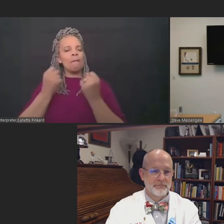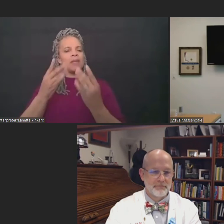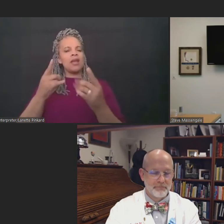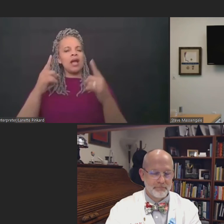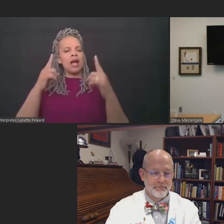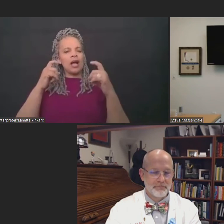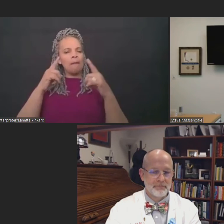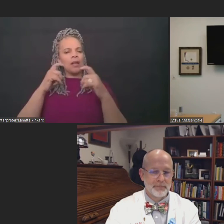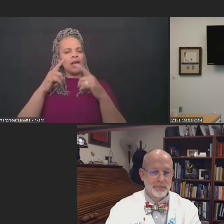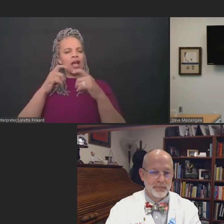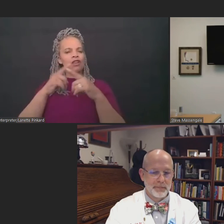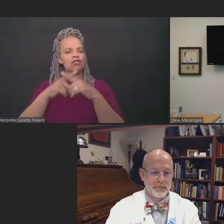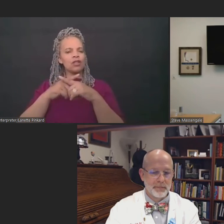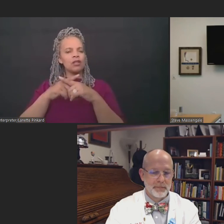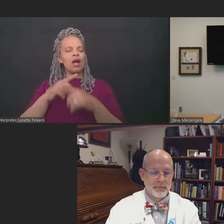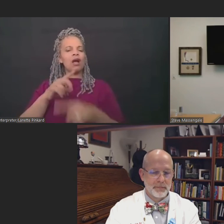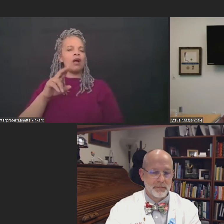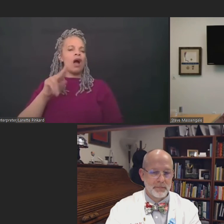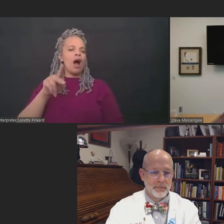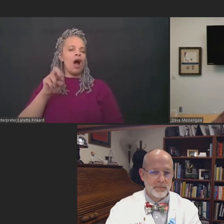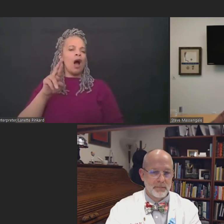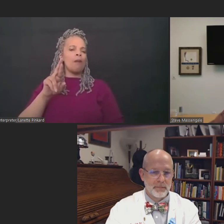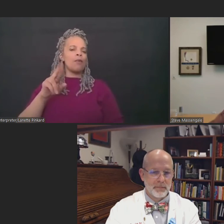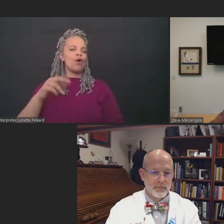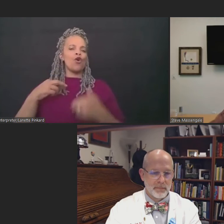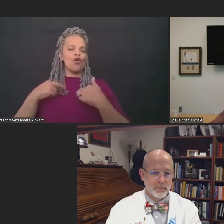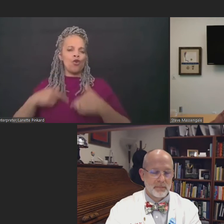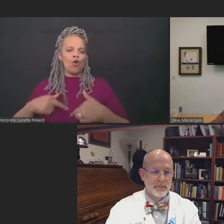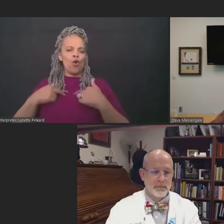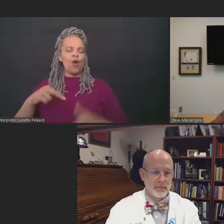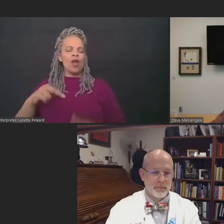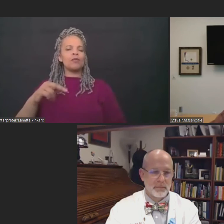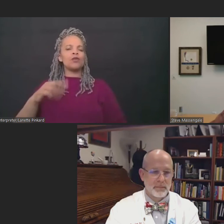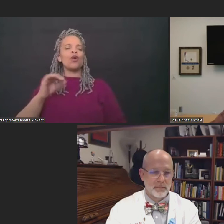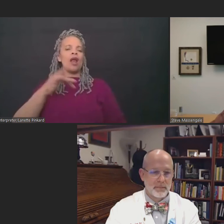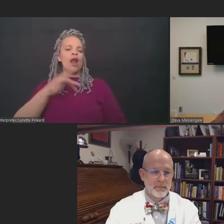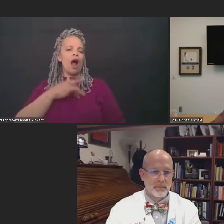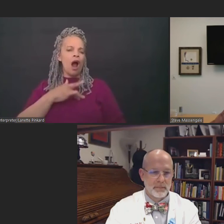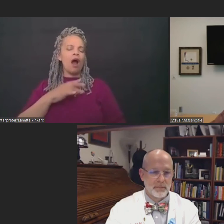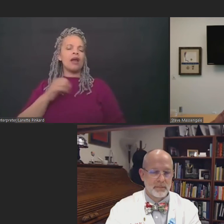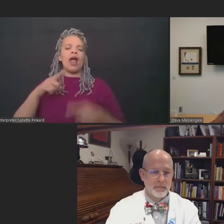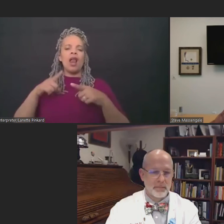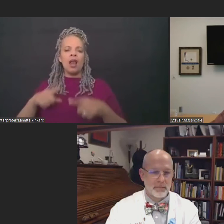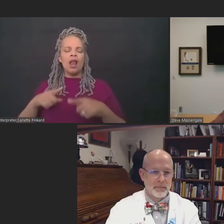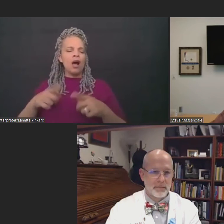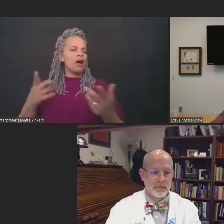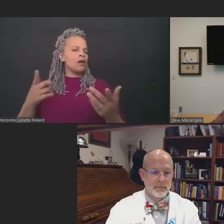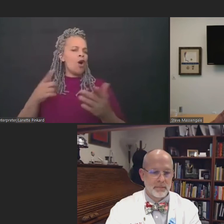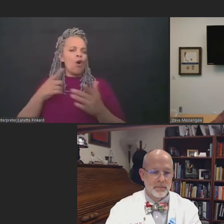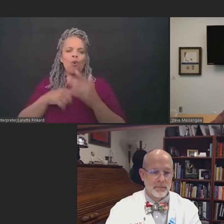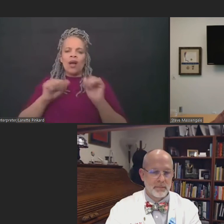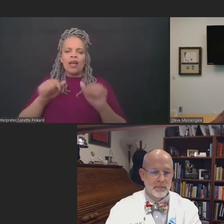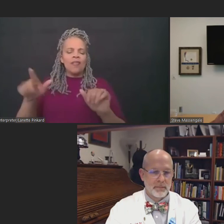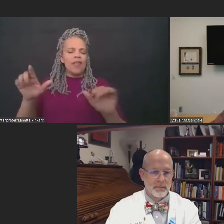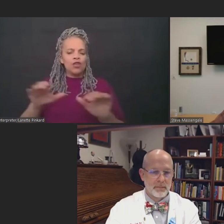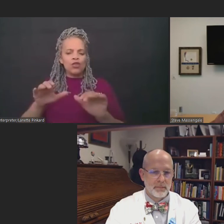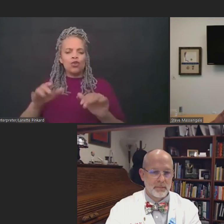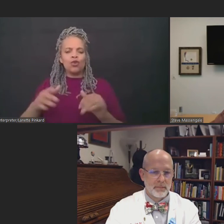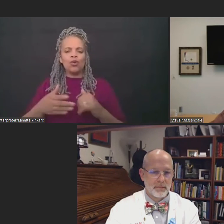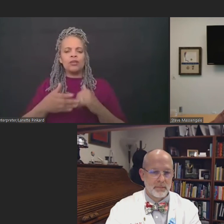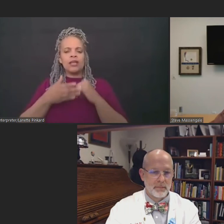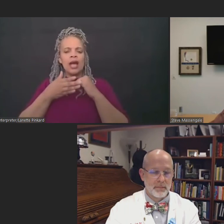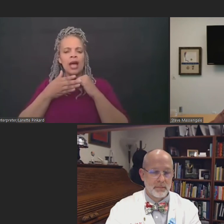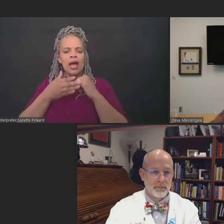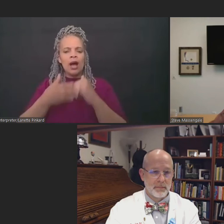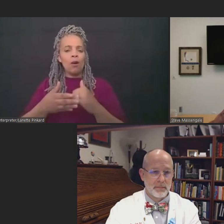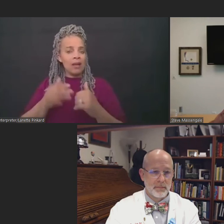complications, upper respiratory and heart and lung. What can they do to help, or